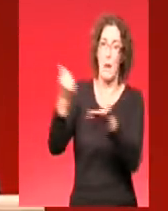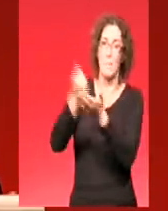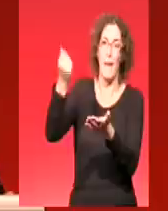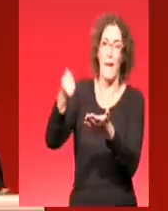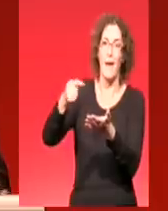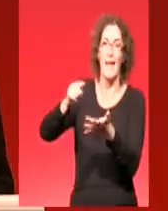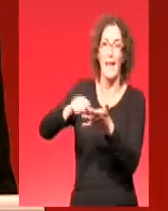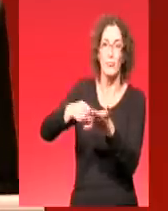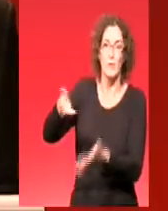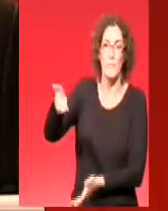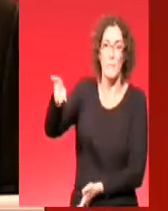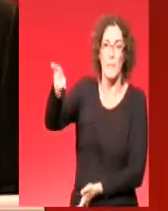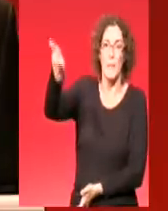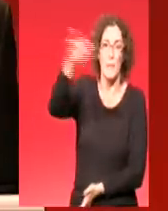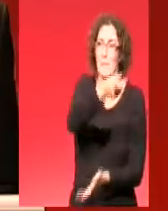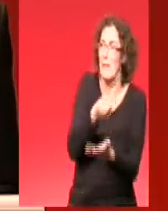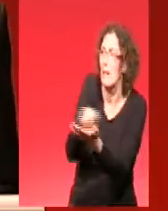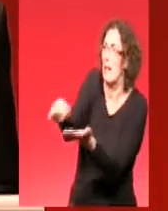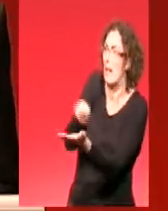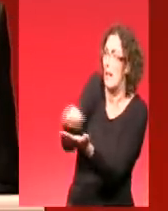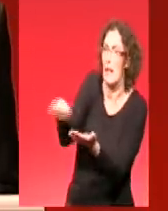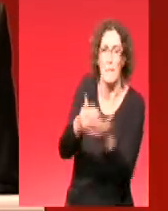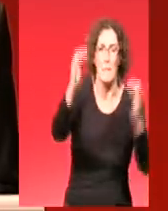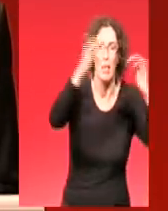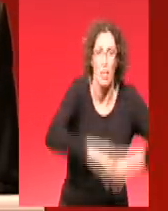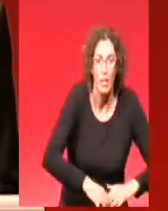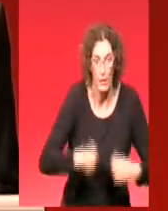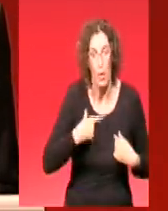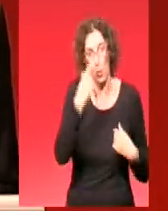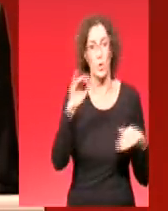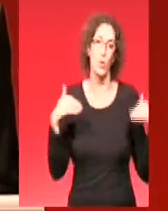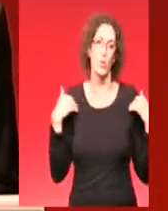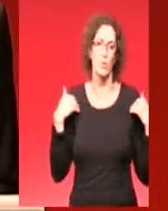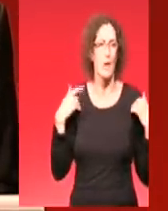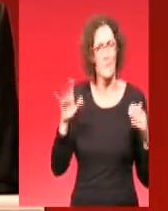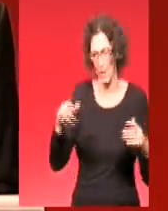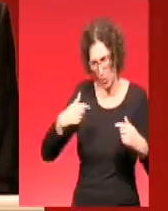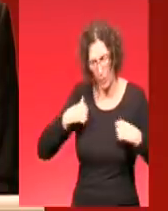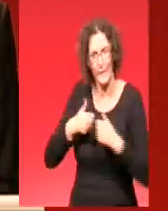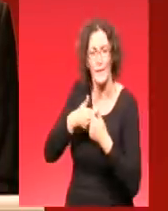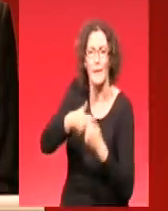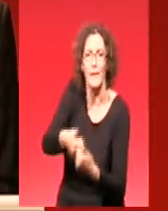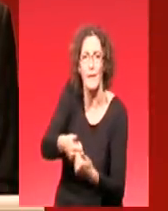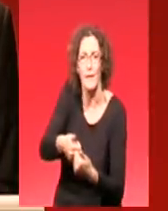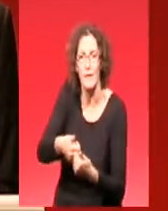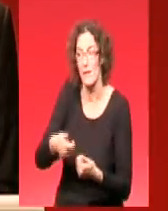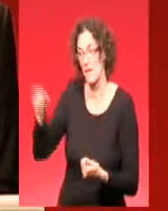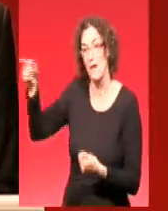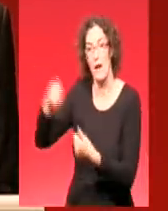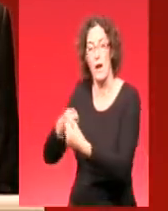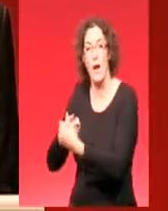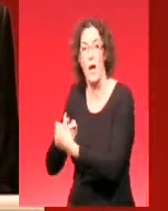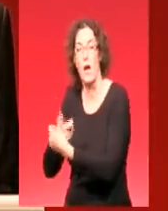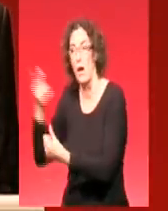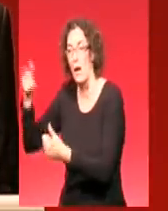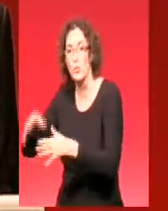swim. If we'd listened to the same Tories who now decry our record, that's exactly what would have happened. When Northern Rock first ran